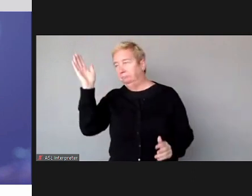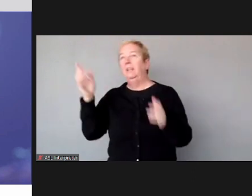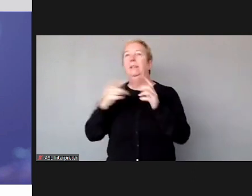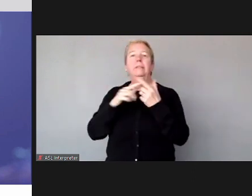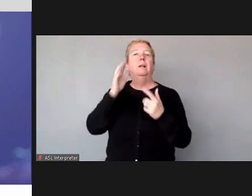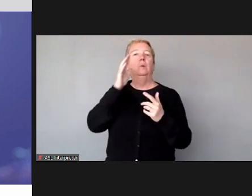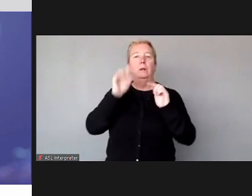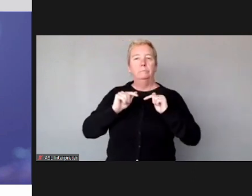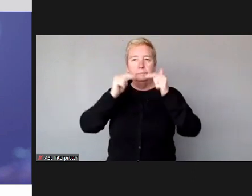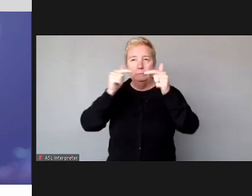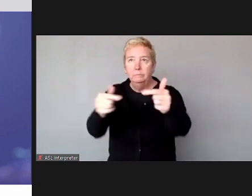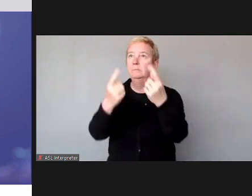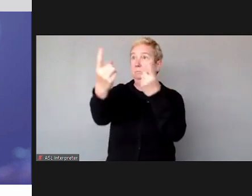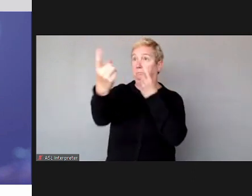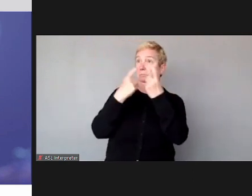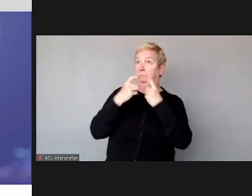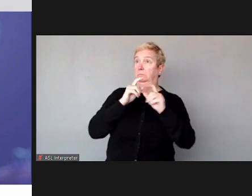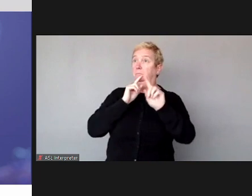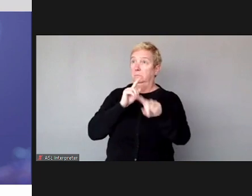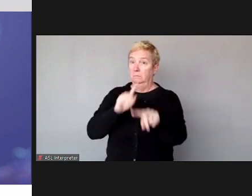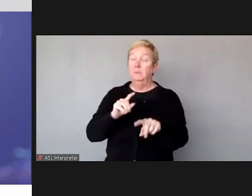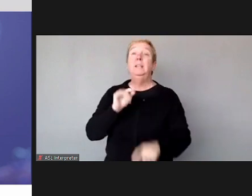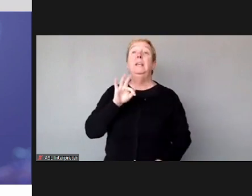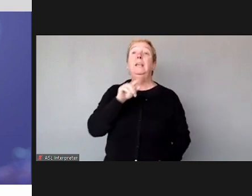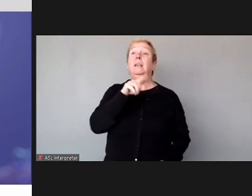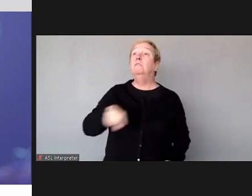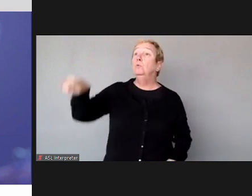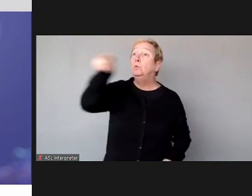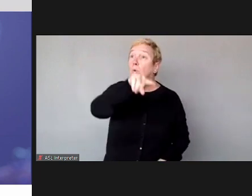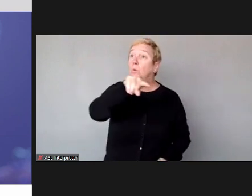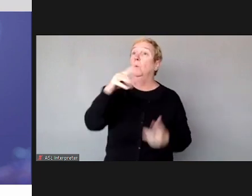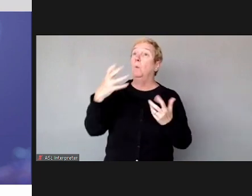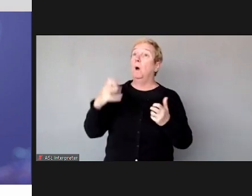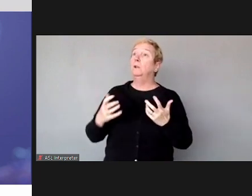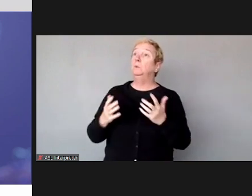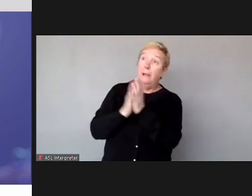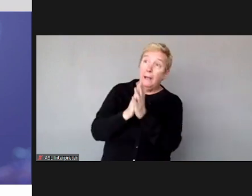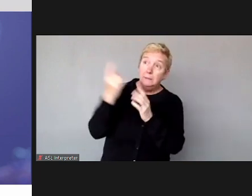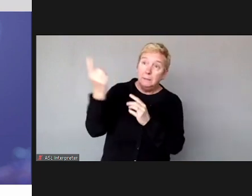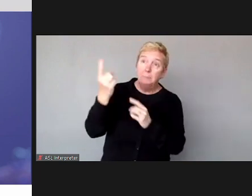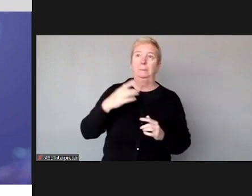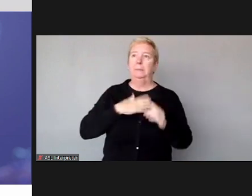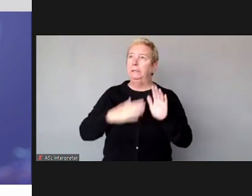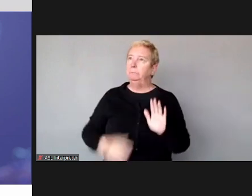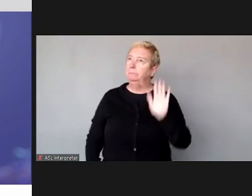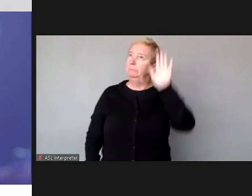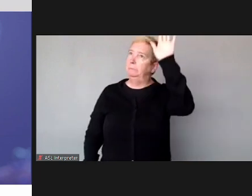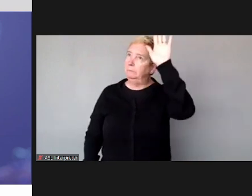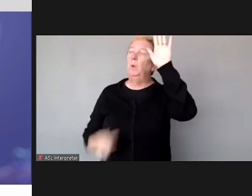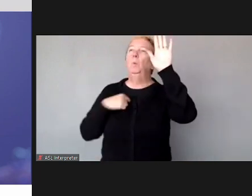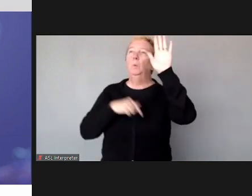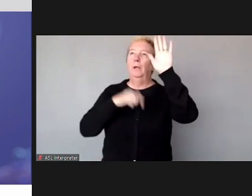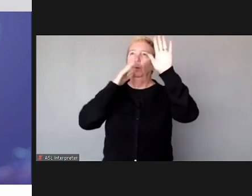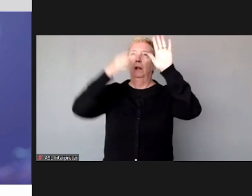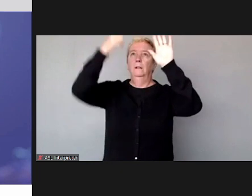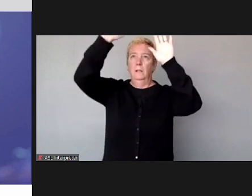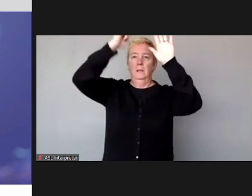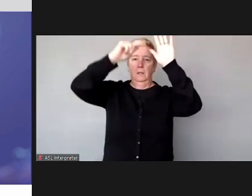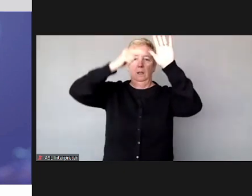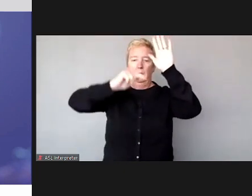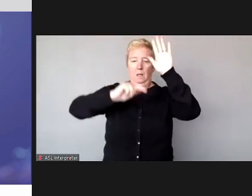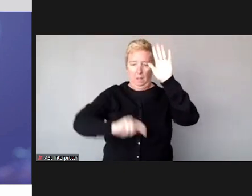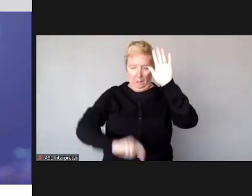that our media partners raise their hand in Zoom if they'd like to ask a question. We will go through one round of questions, and if we have